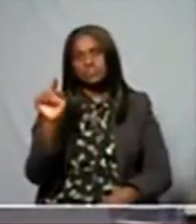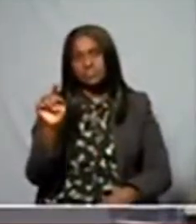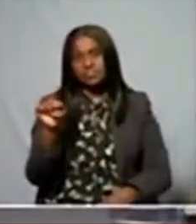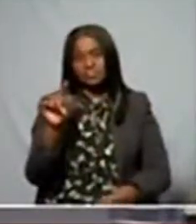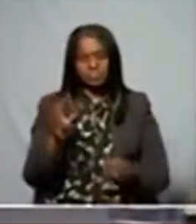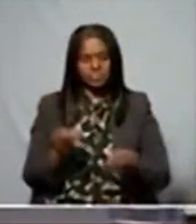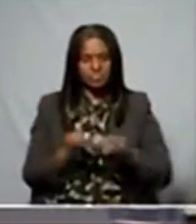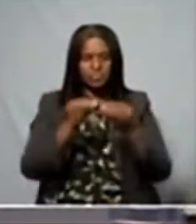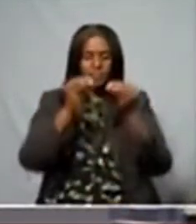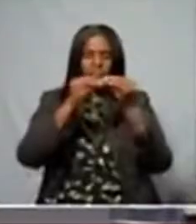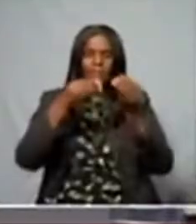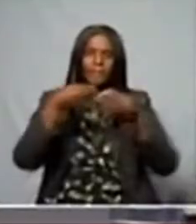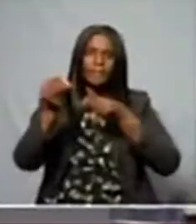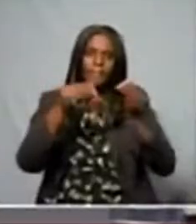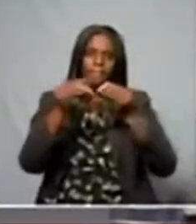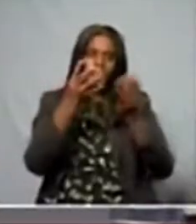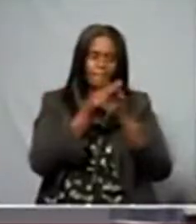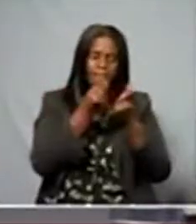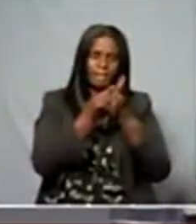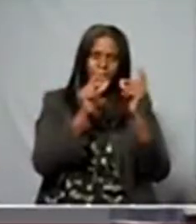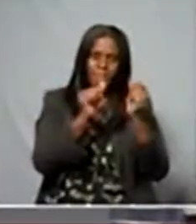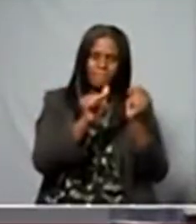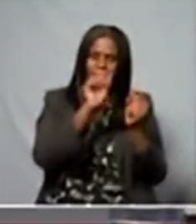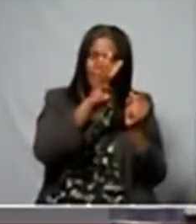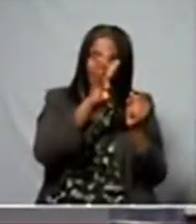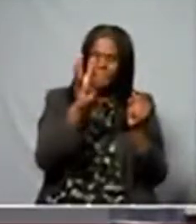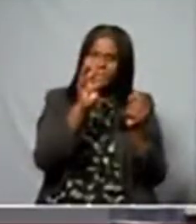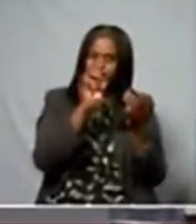total expenditure amounted to